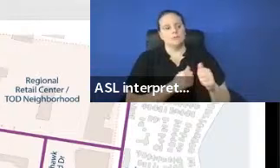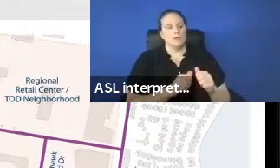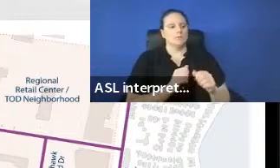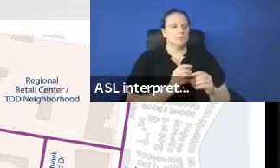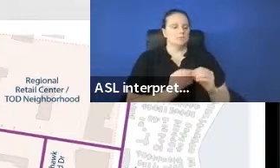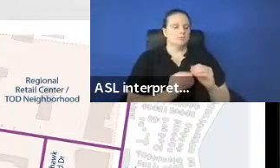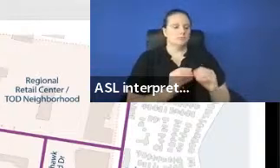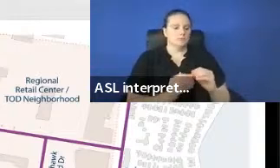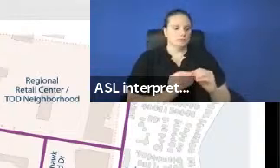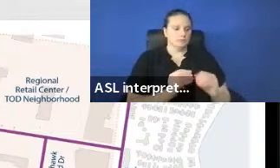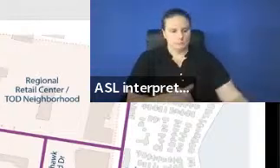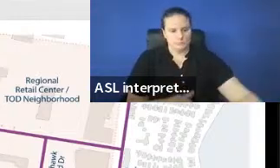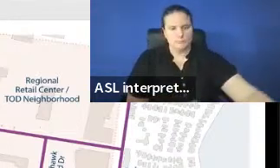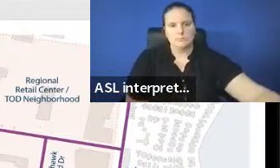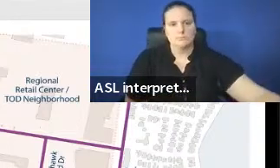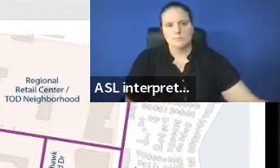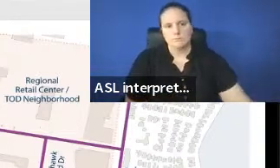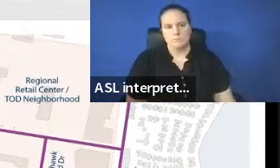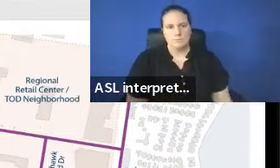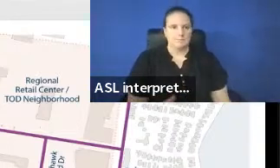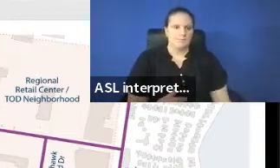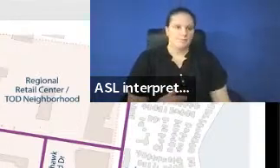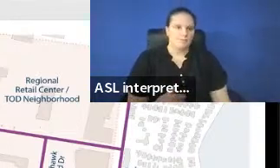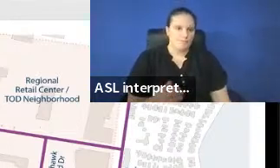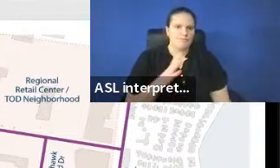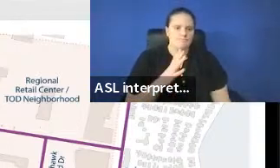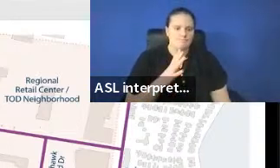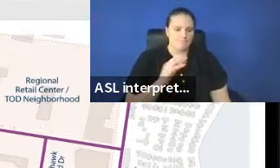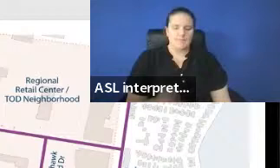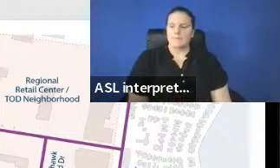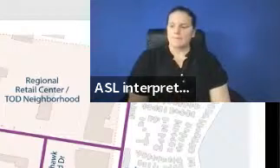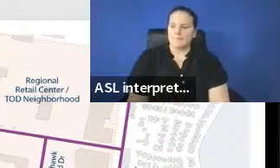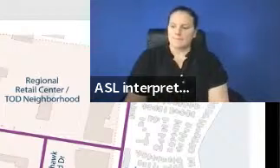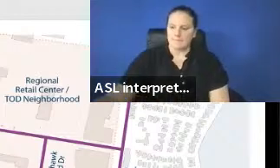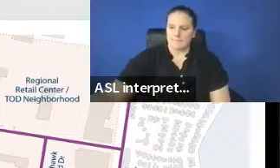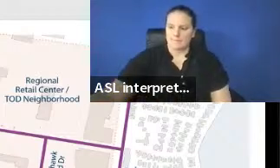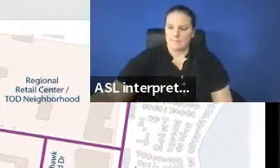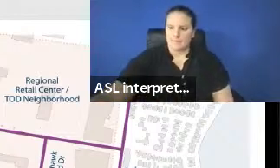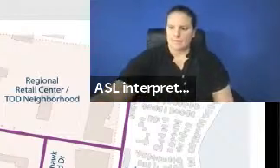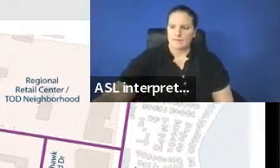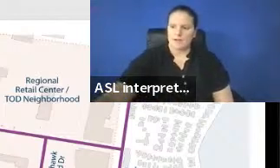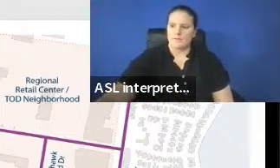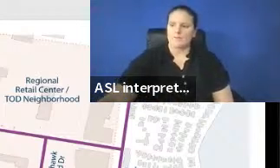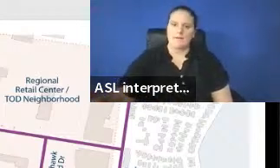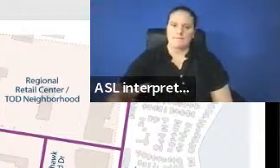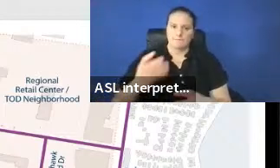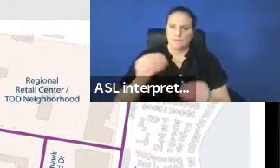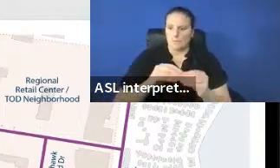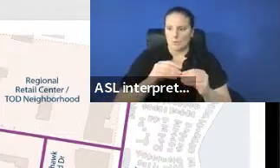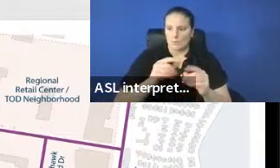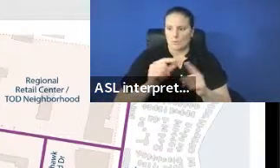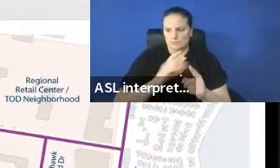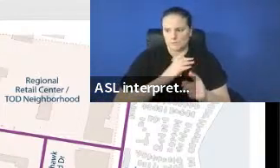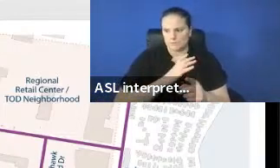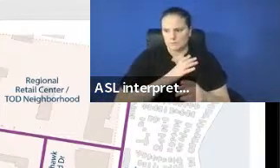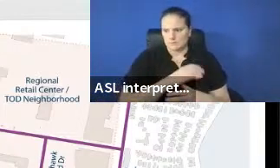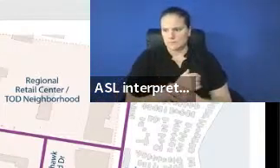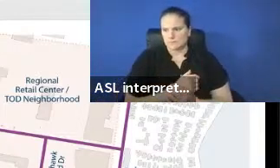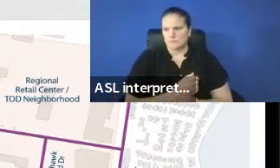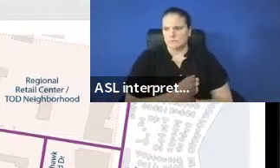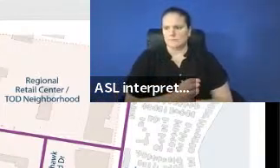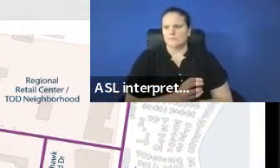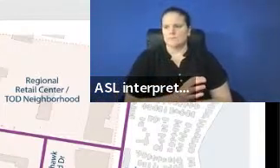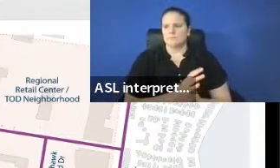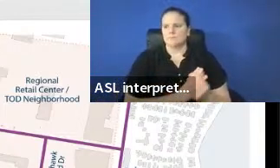transcribe the tape. Okay, I will grab that. I probably added a few more words, but I'll go see if I can find it. I get it. All